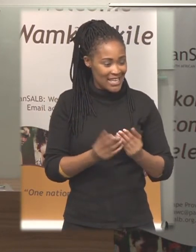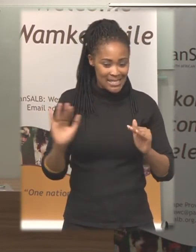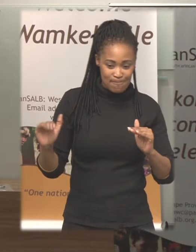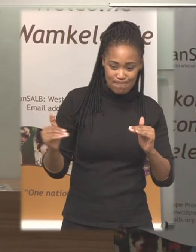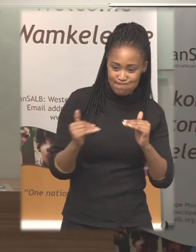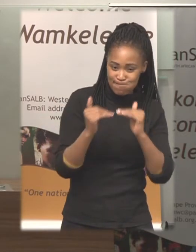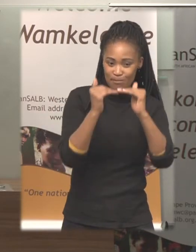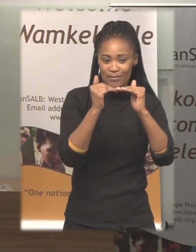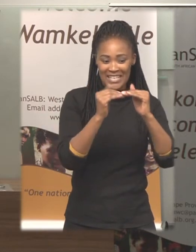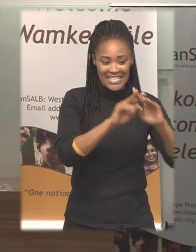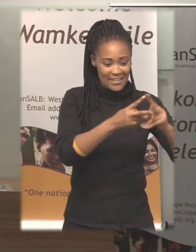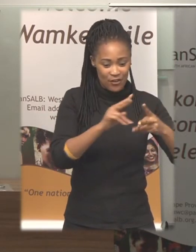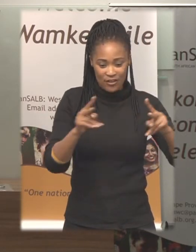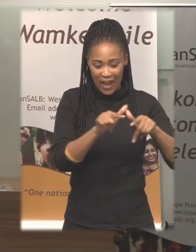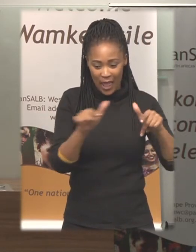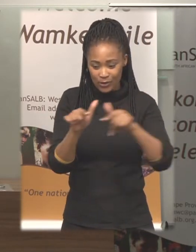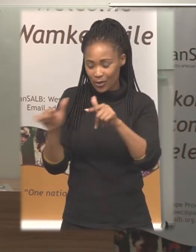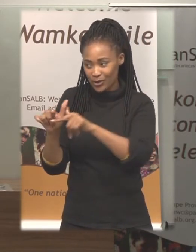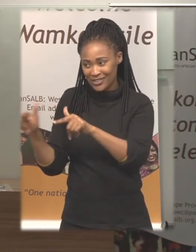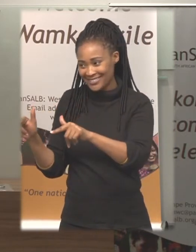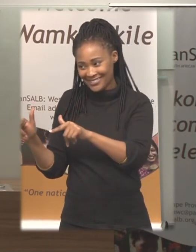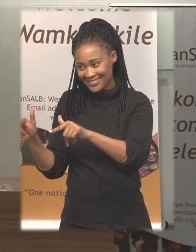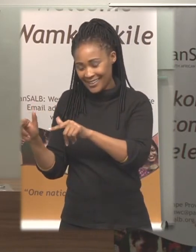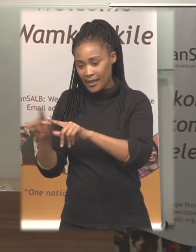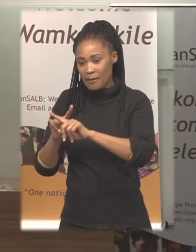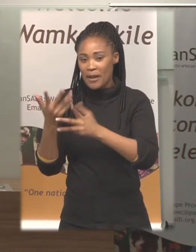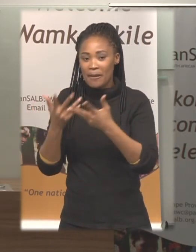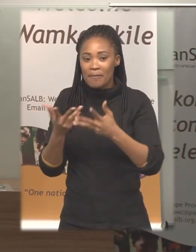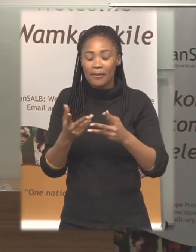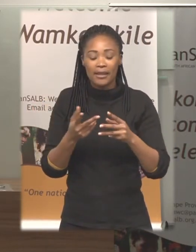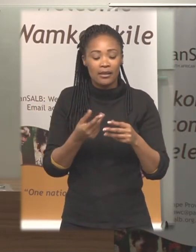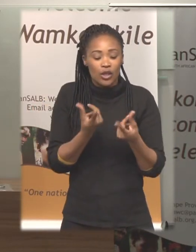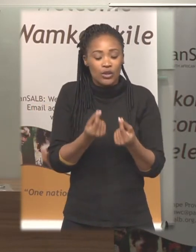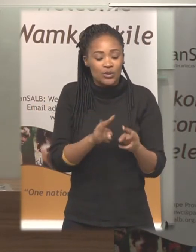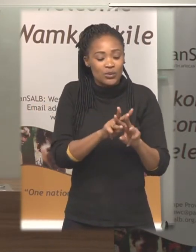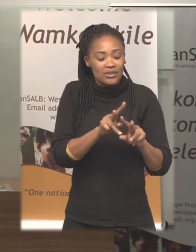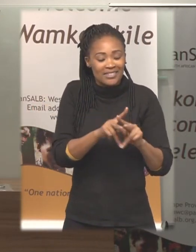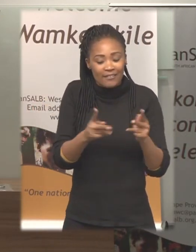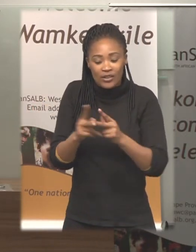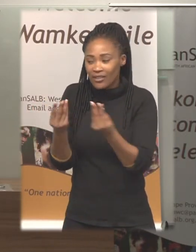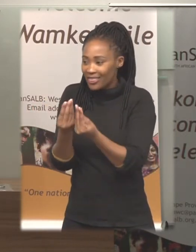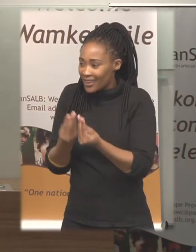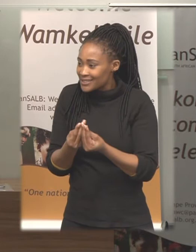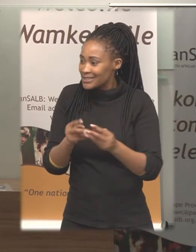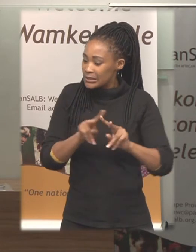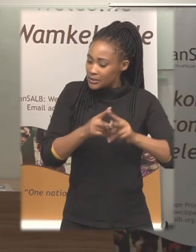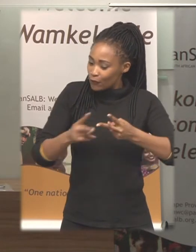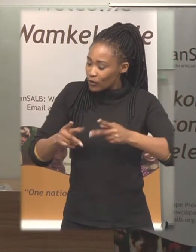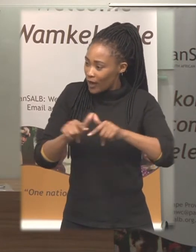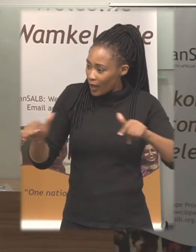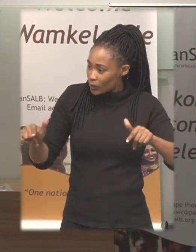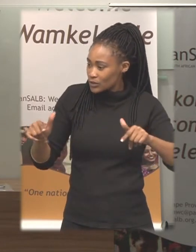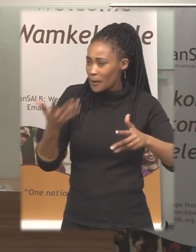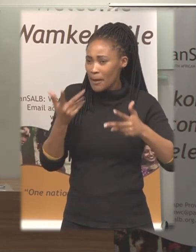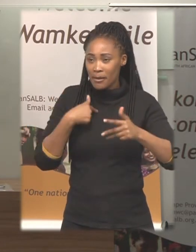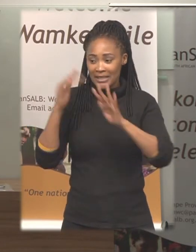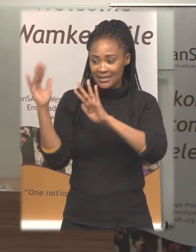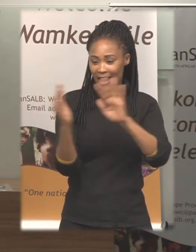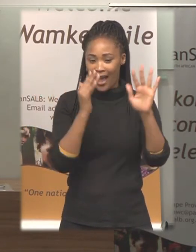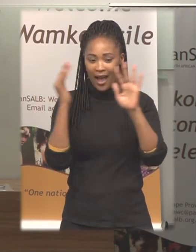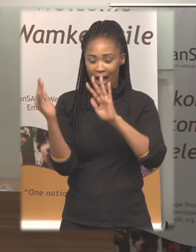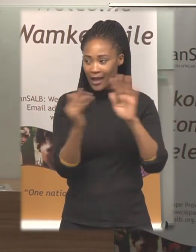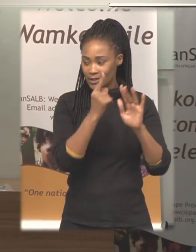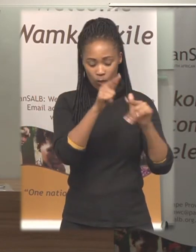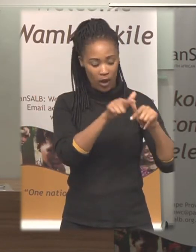in different languages. I might be having slides in one language and using some examples in another